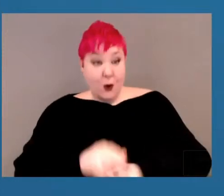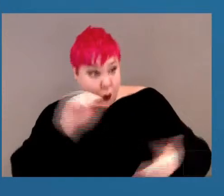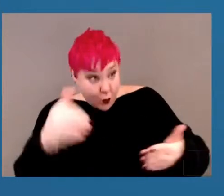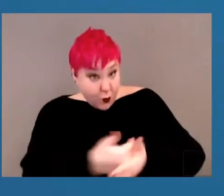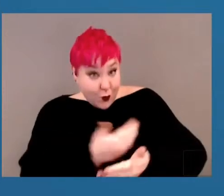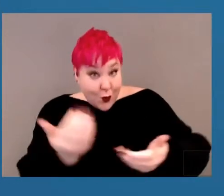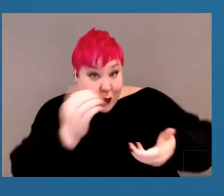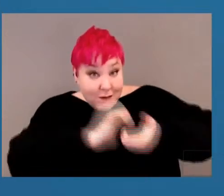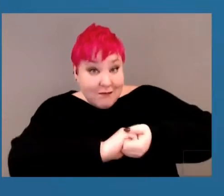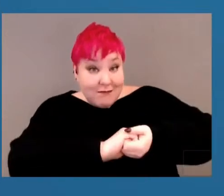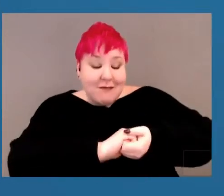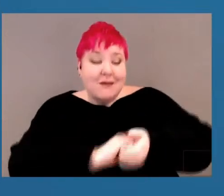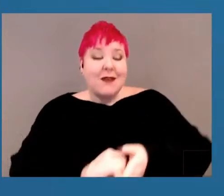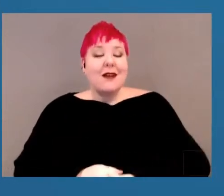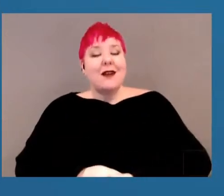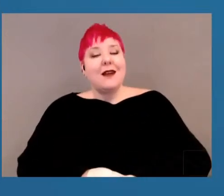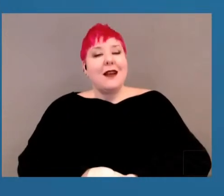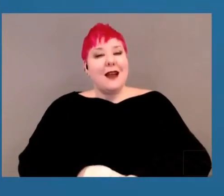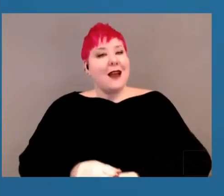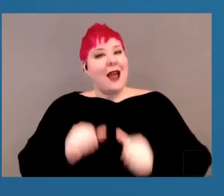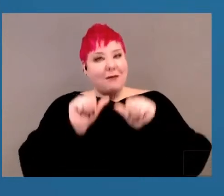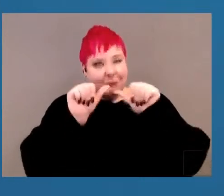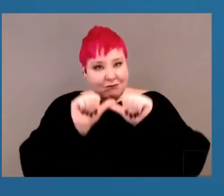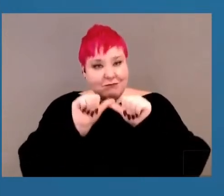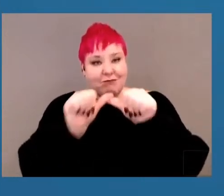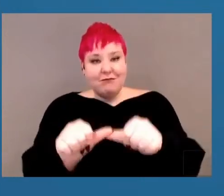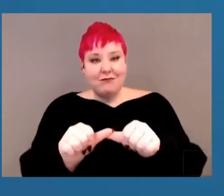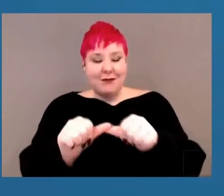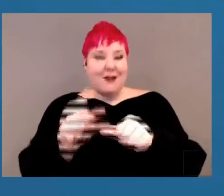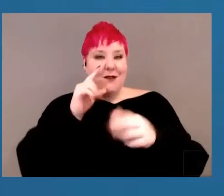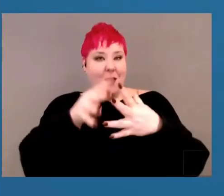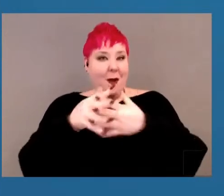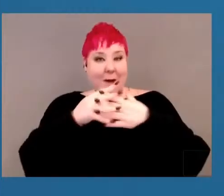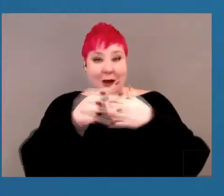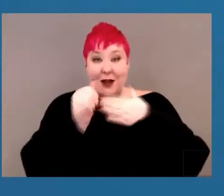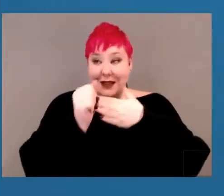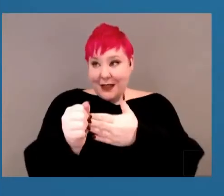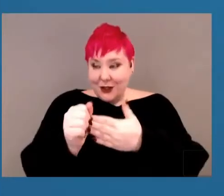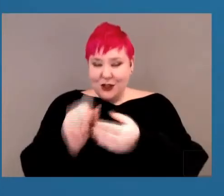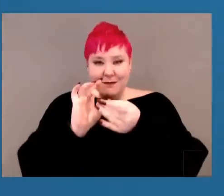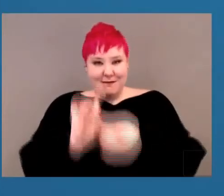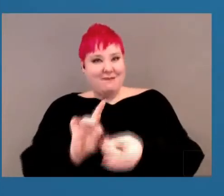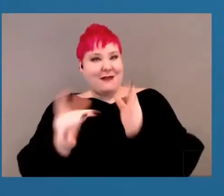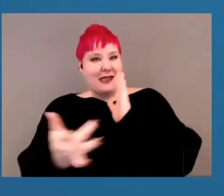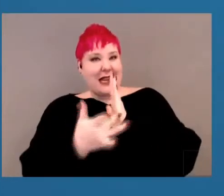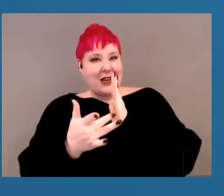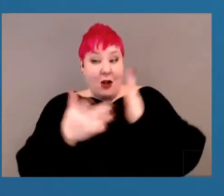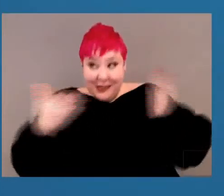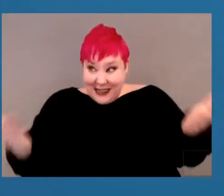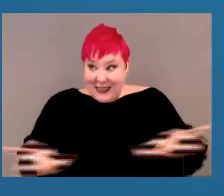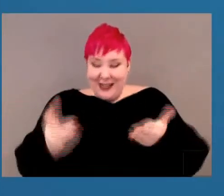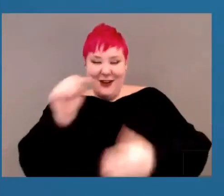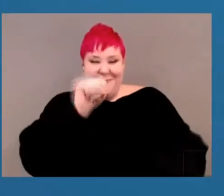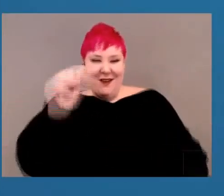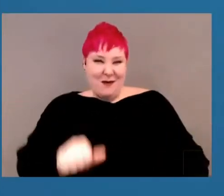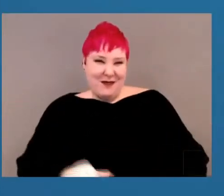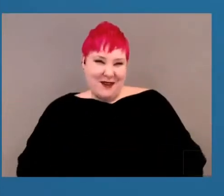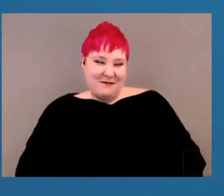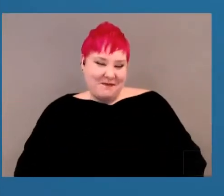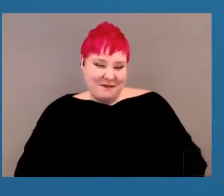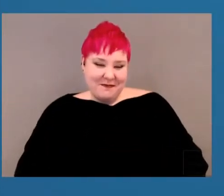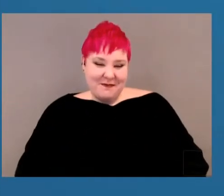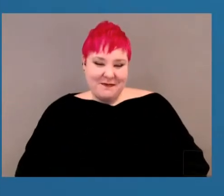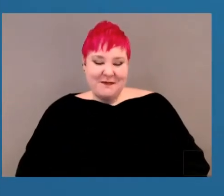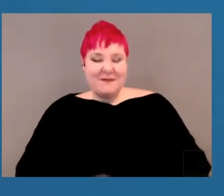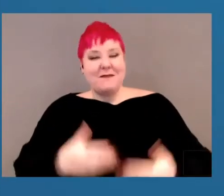further driving the next era of American leadership in technology, right here from Albany. So now,